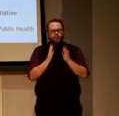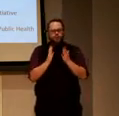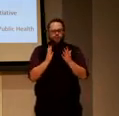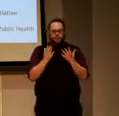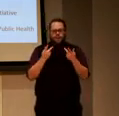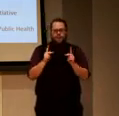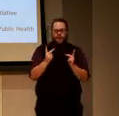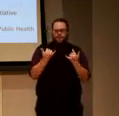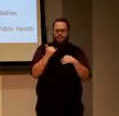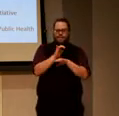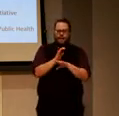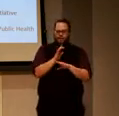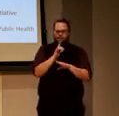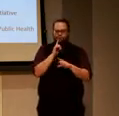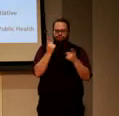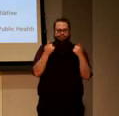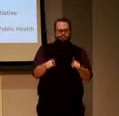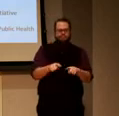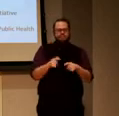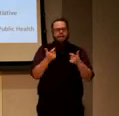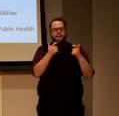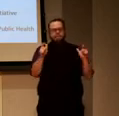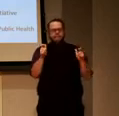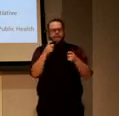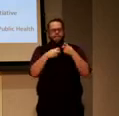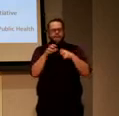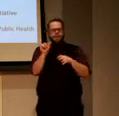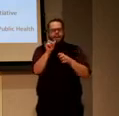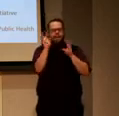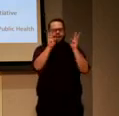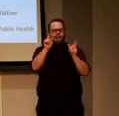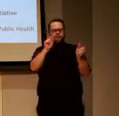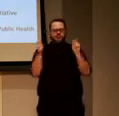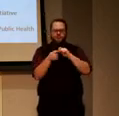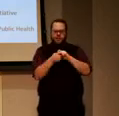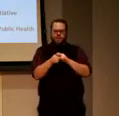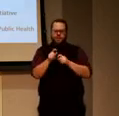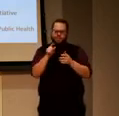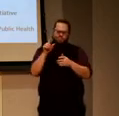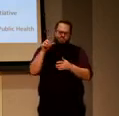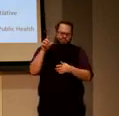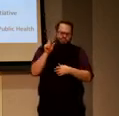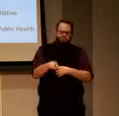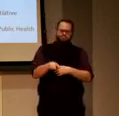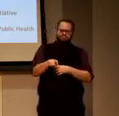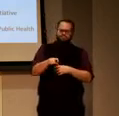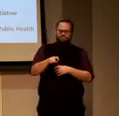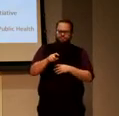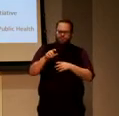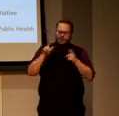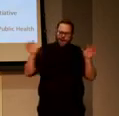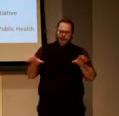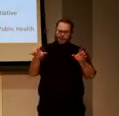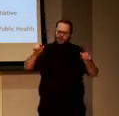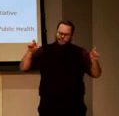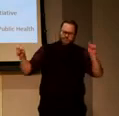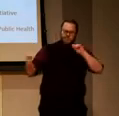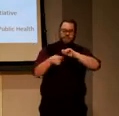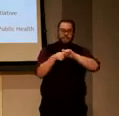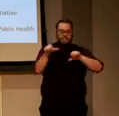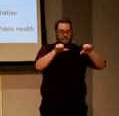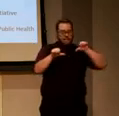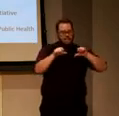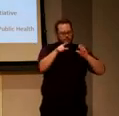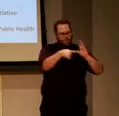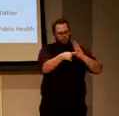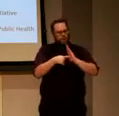possible. Big problems like climate change demand widespread action. And science can point us towards solutions, but it